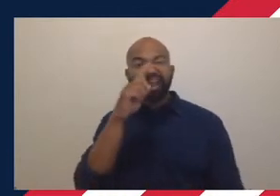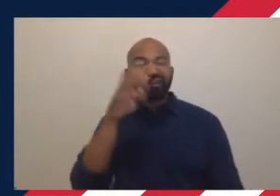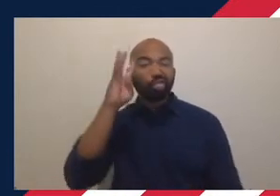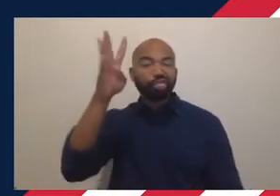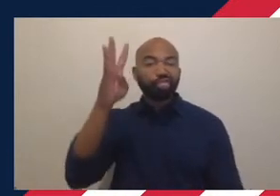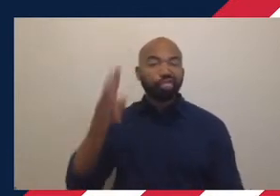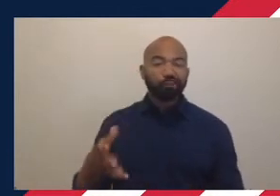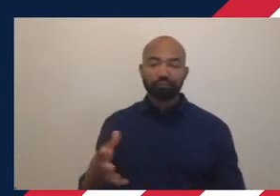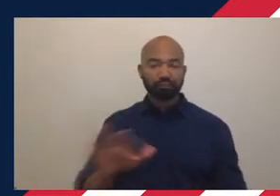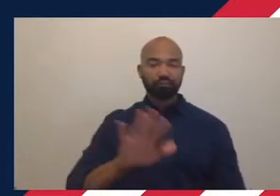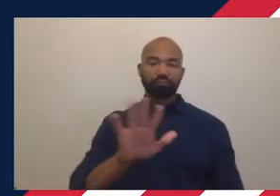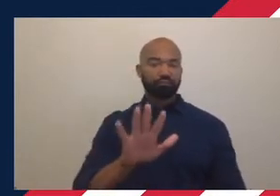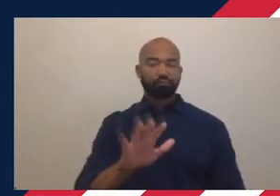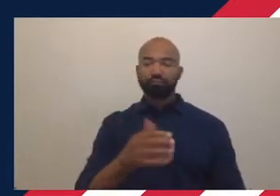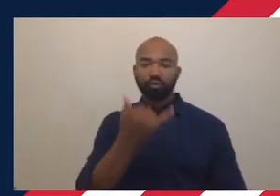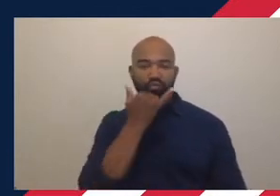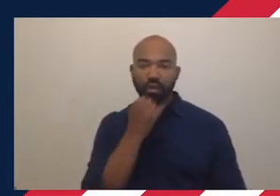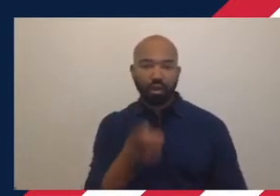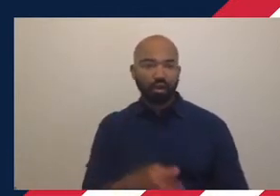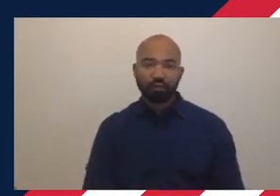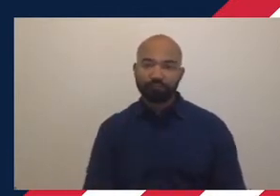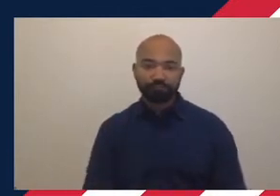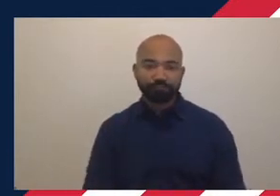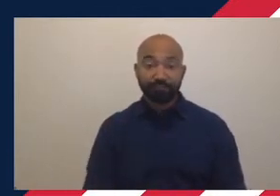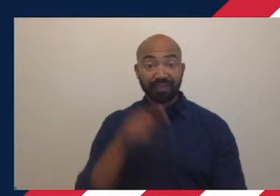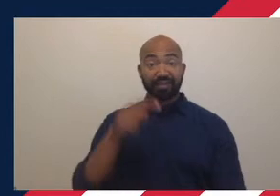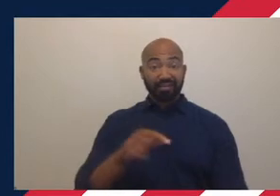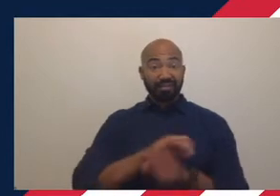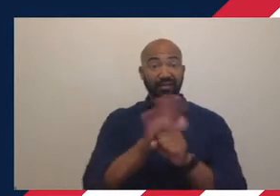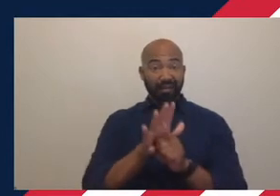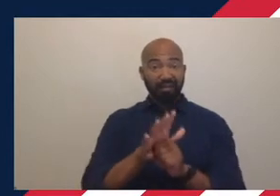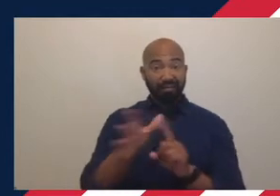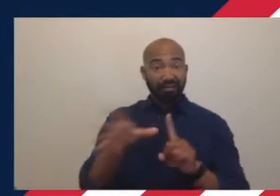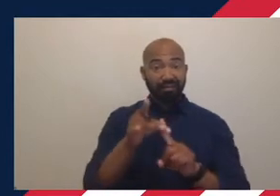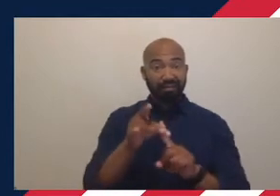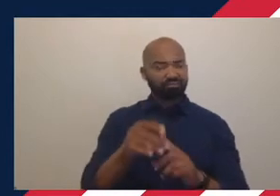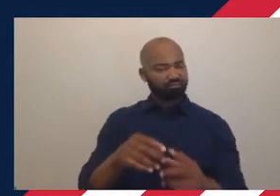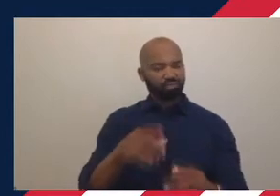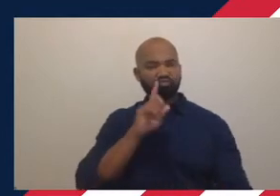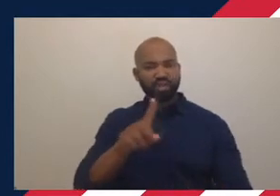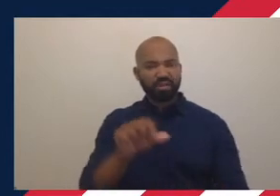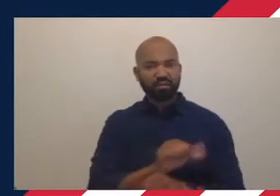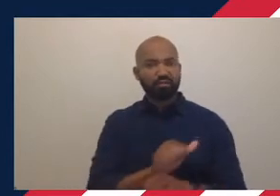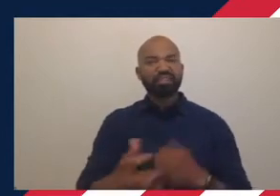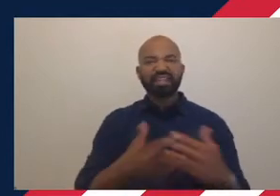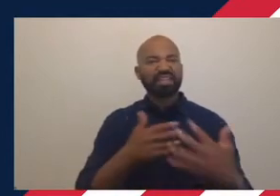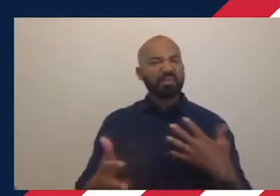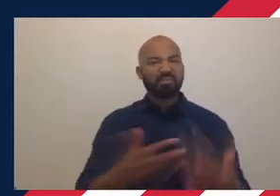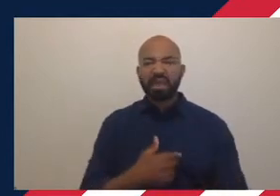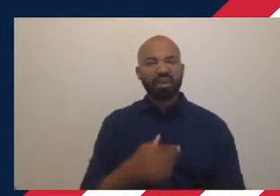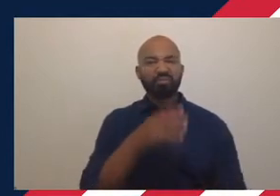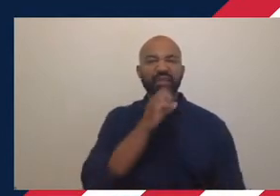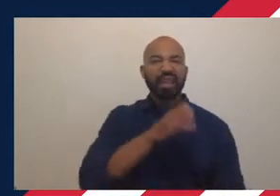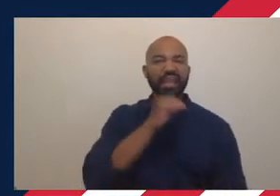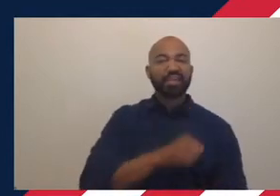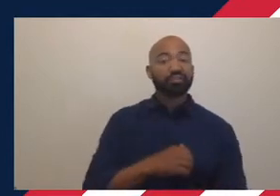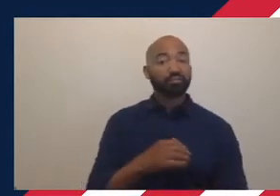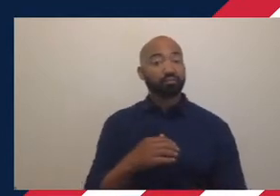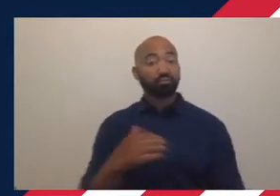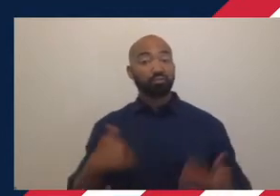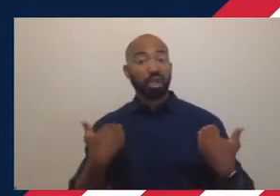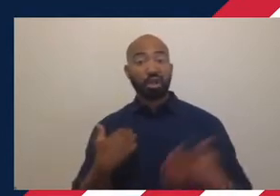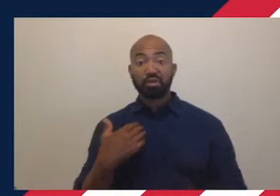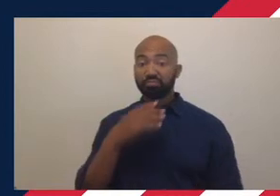think twice. It's real, and it affects everybody, young, old, doesn't matter the color of your skin, how rich you are, how poor you